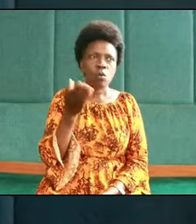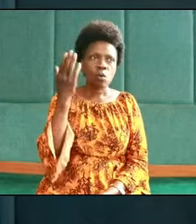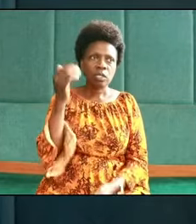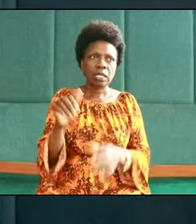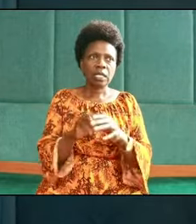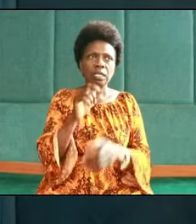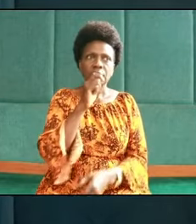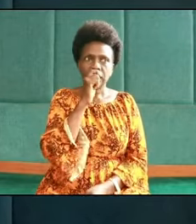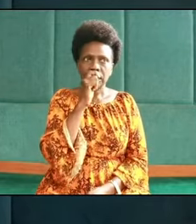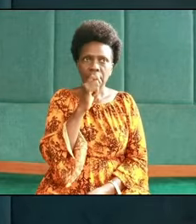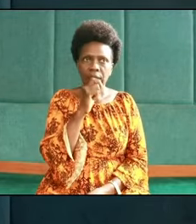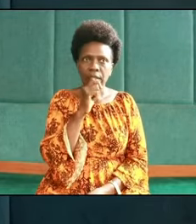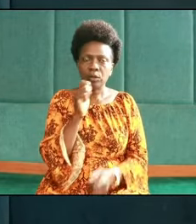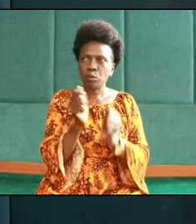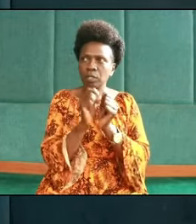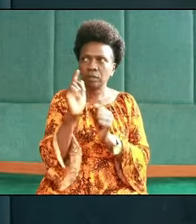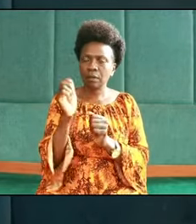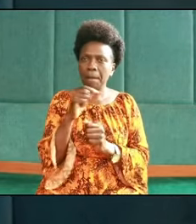es Salaam with me?